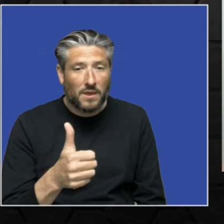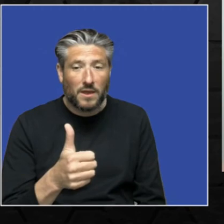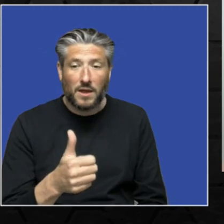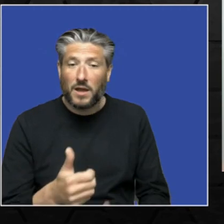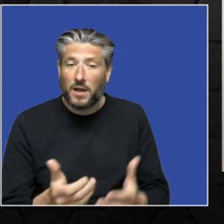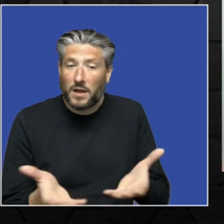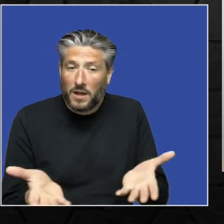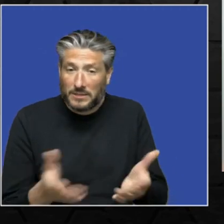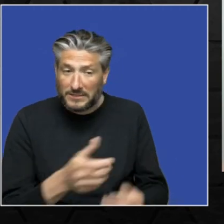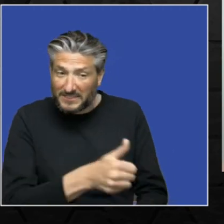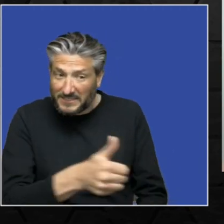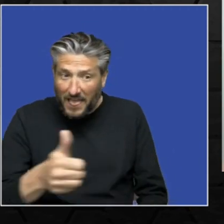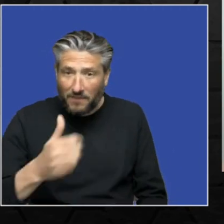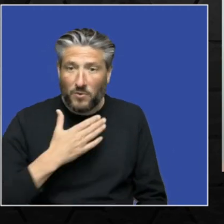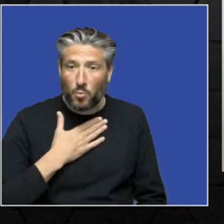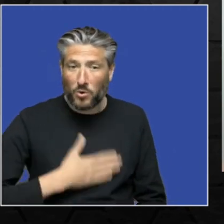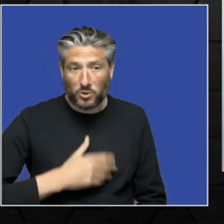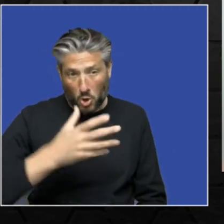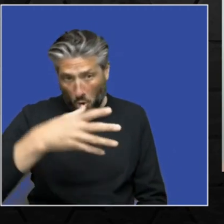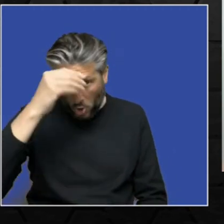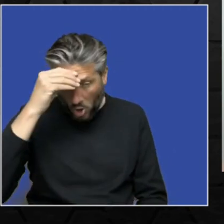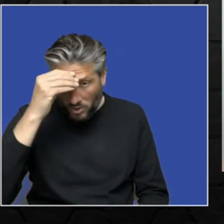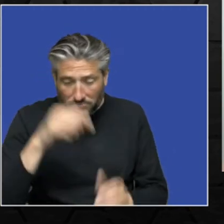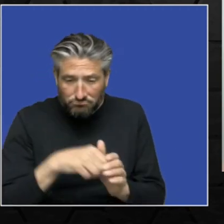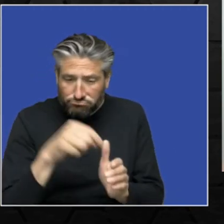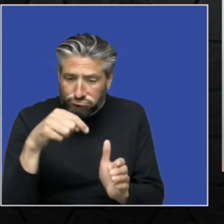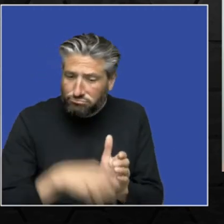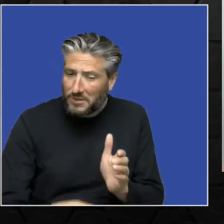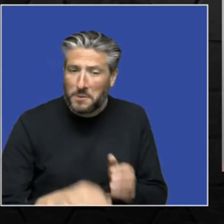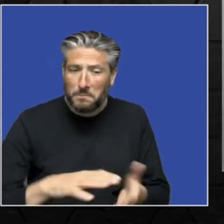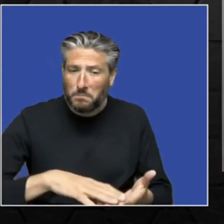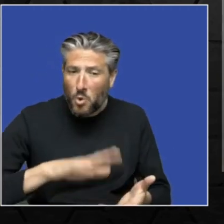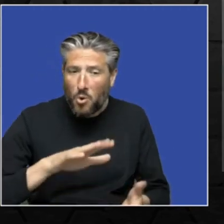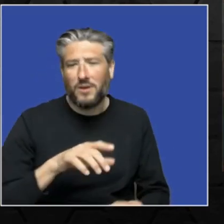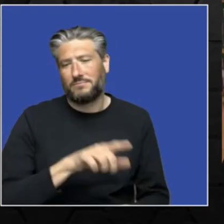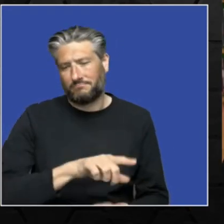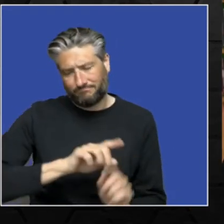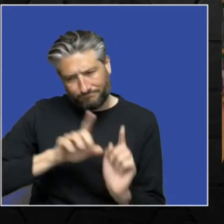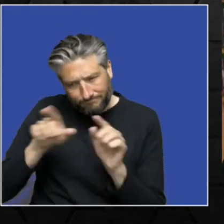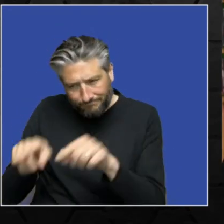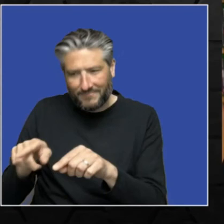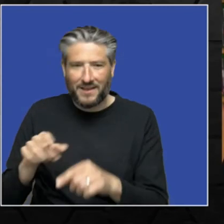can join the cafe, ask your questions over there. But once again, it was a great presentation,